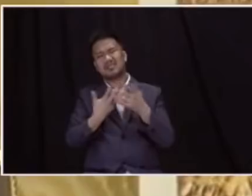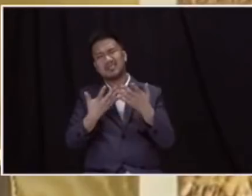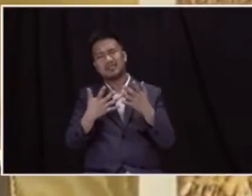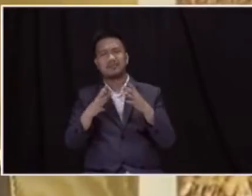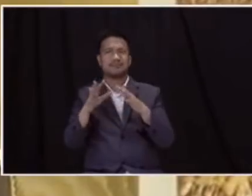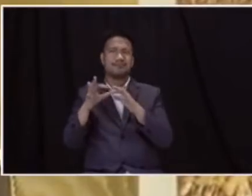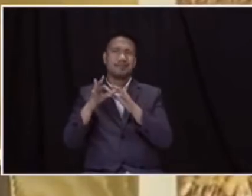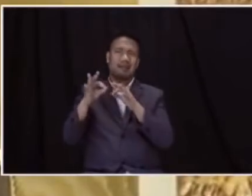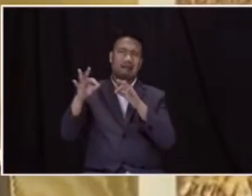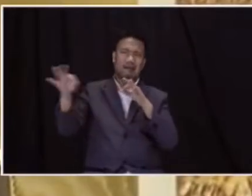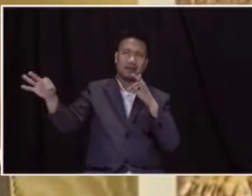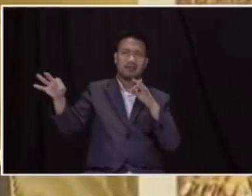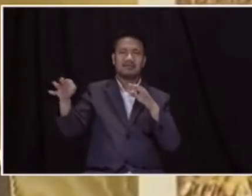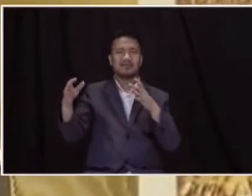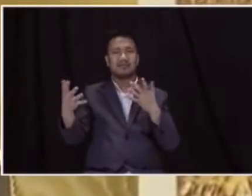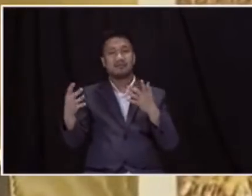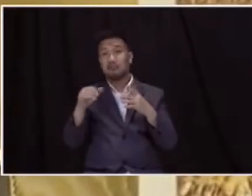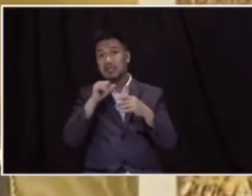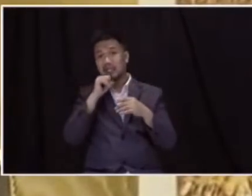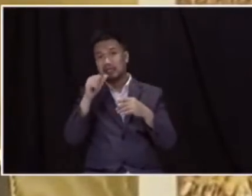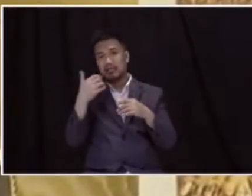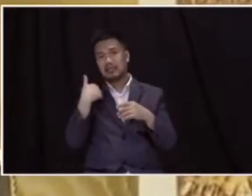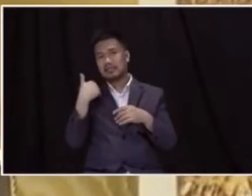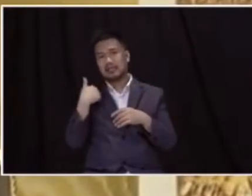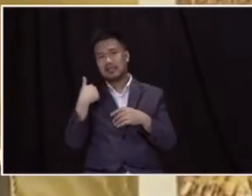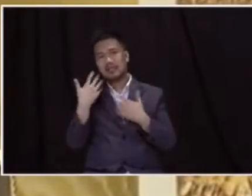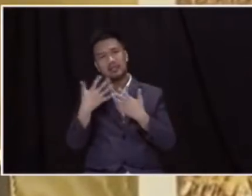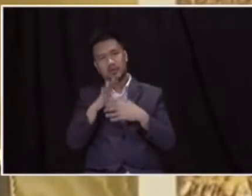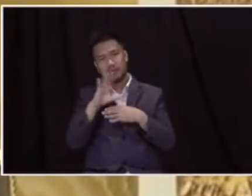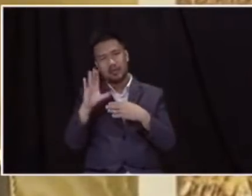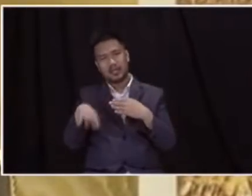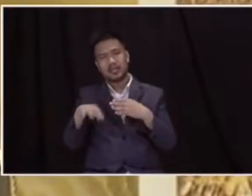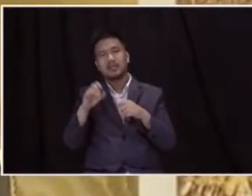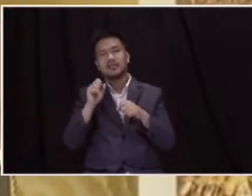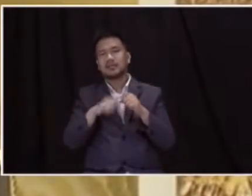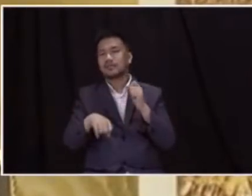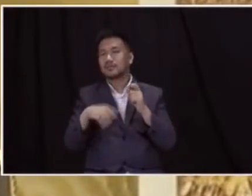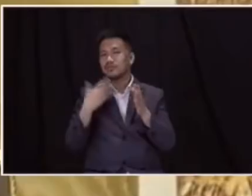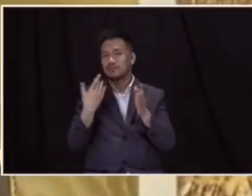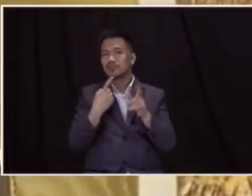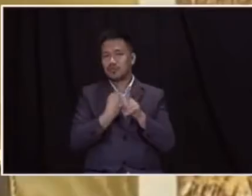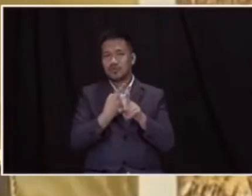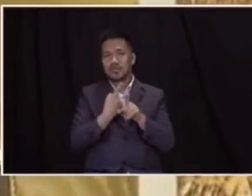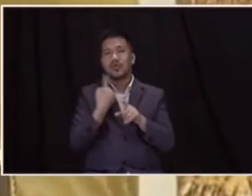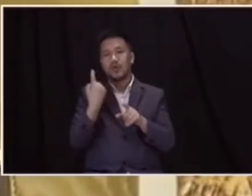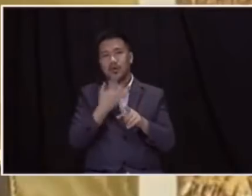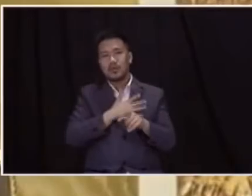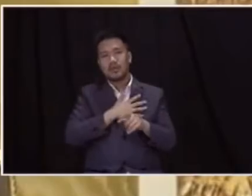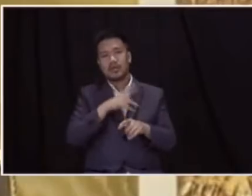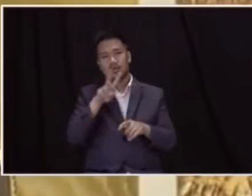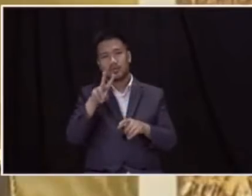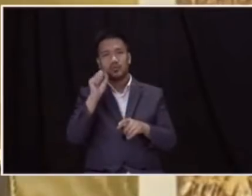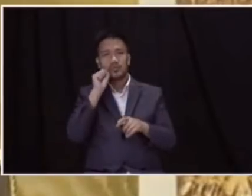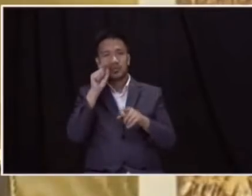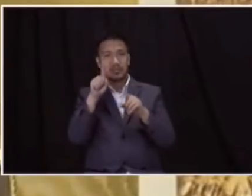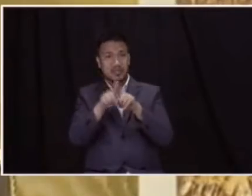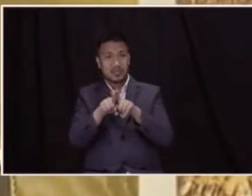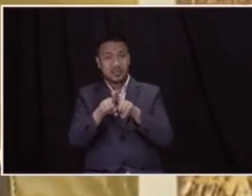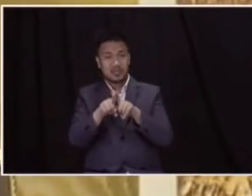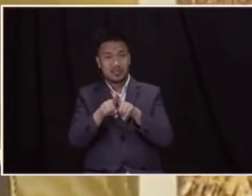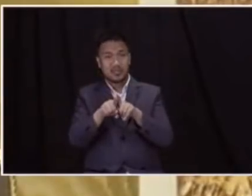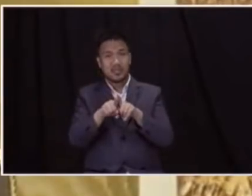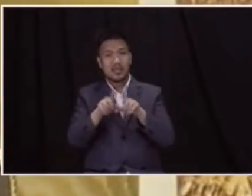Apparently, it is far from over yet. In fact, only my two sisters residing